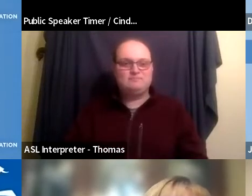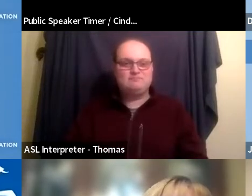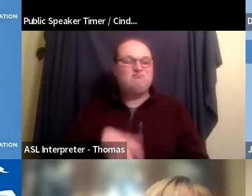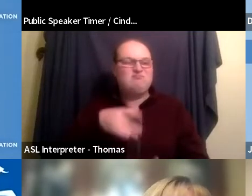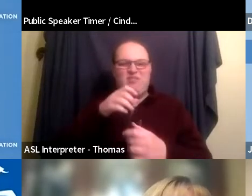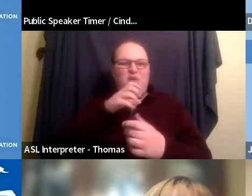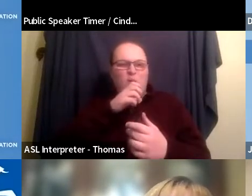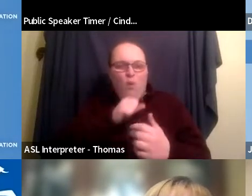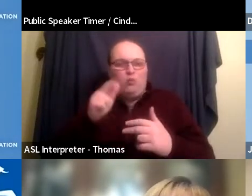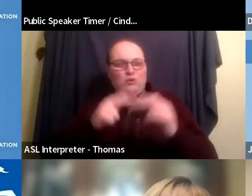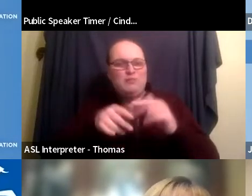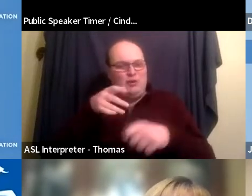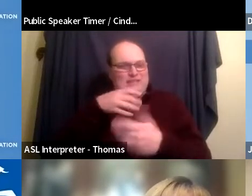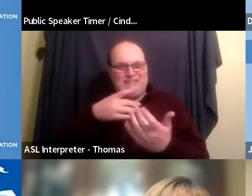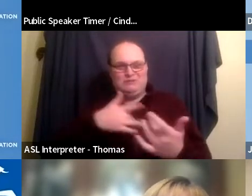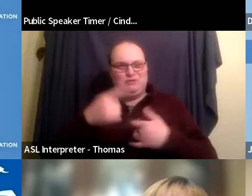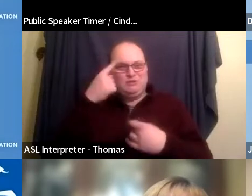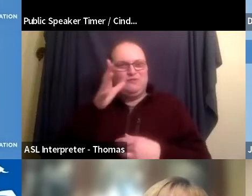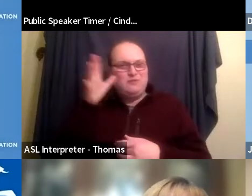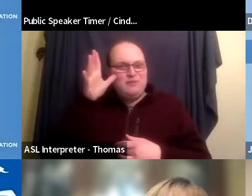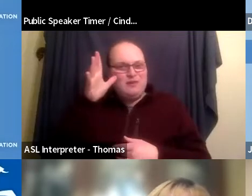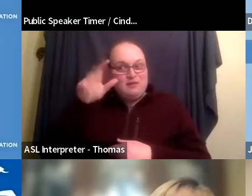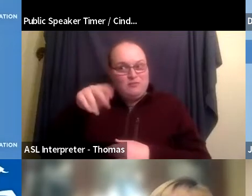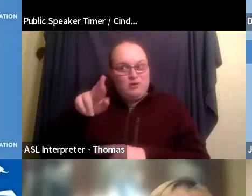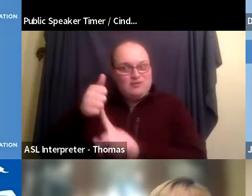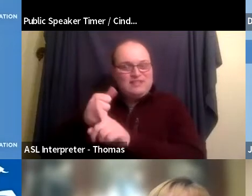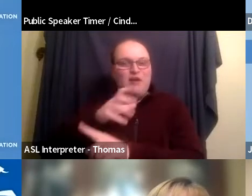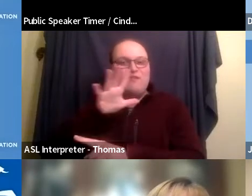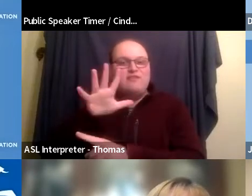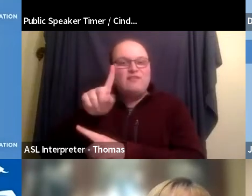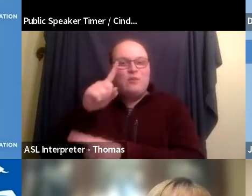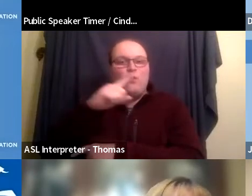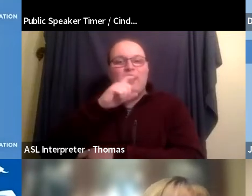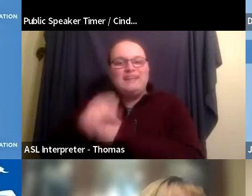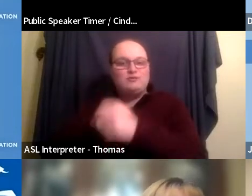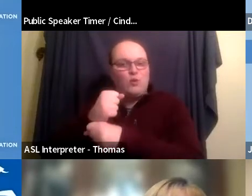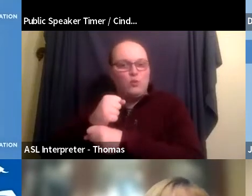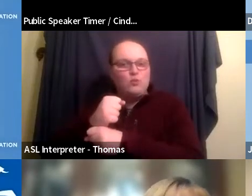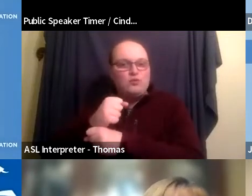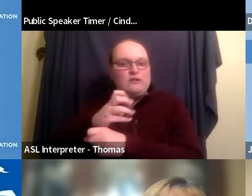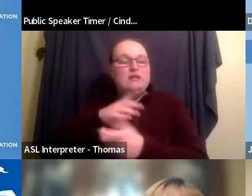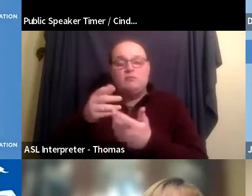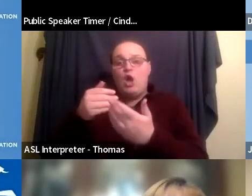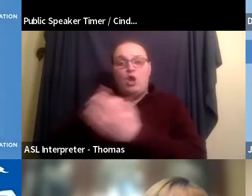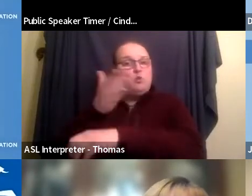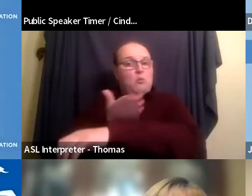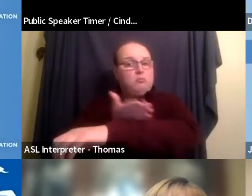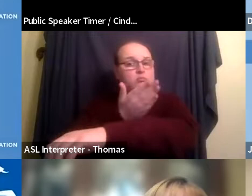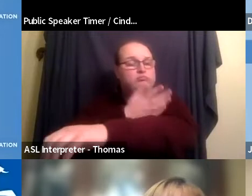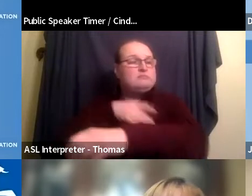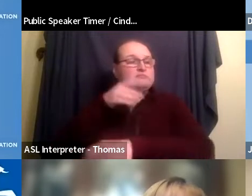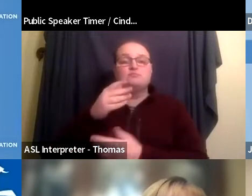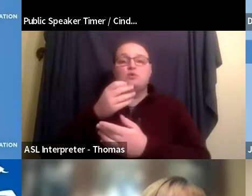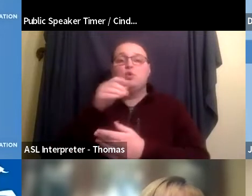parents. Pointer Ridge is 51 years old. However, several improvements have been made to our school: a new parking lot, replacement lighting